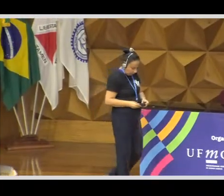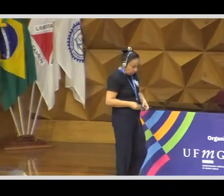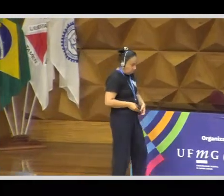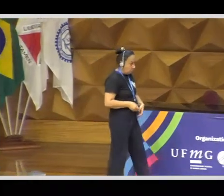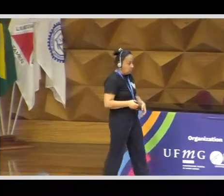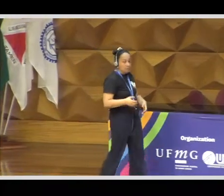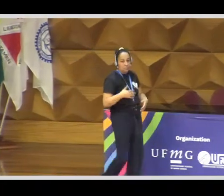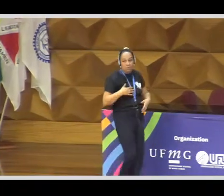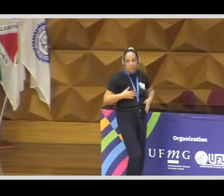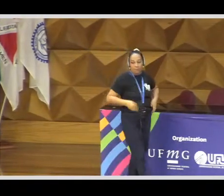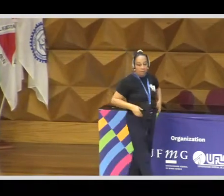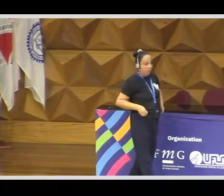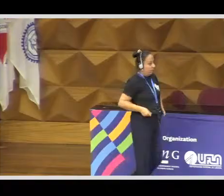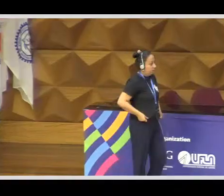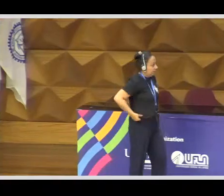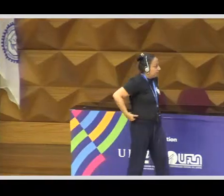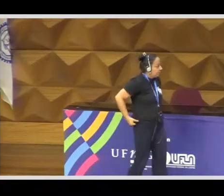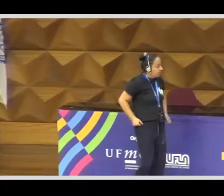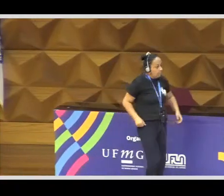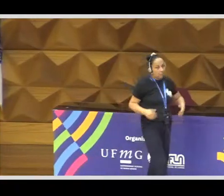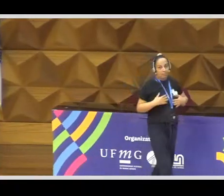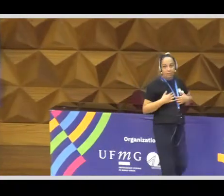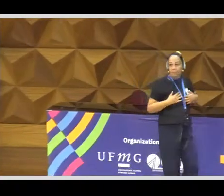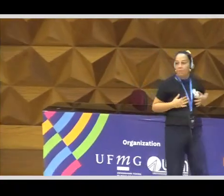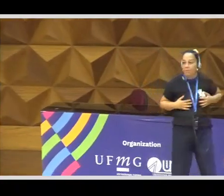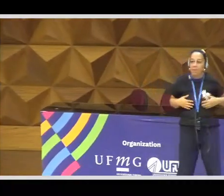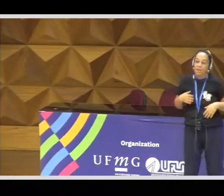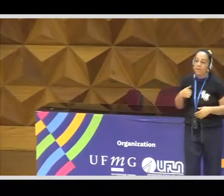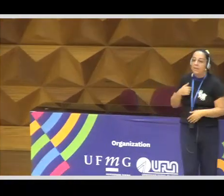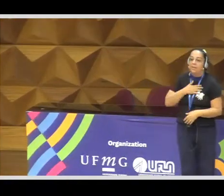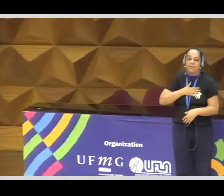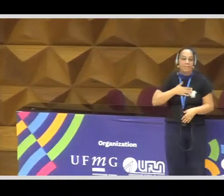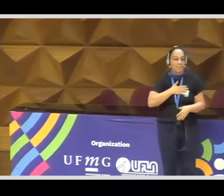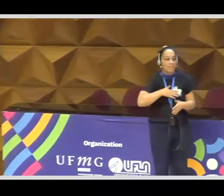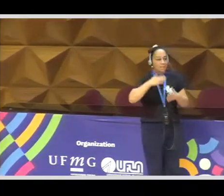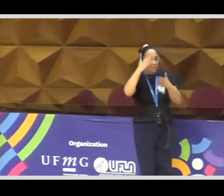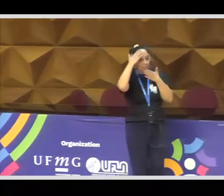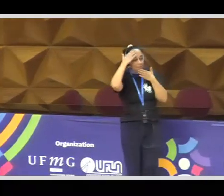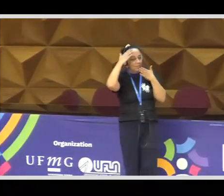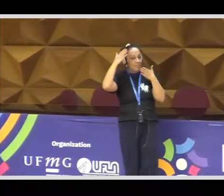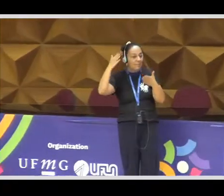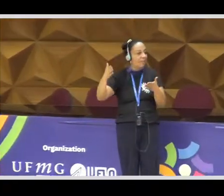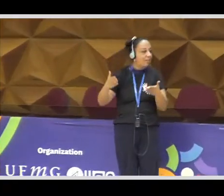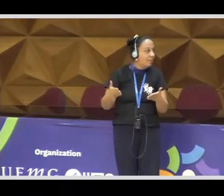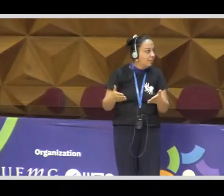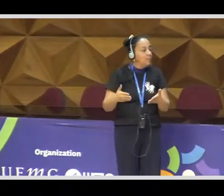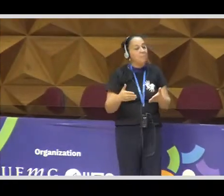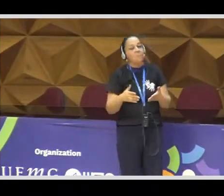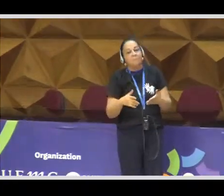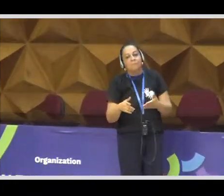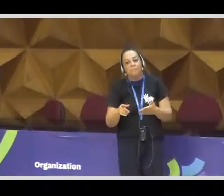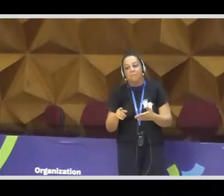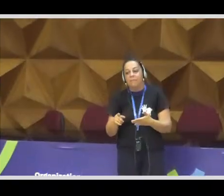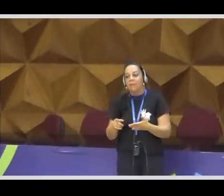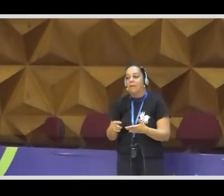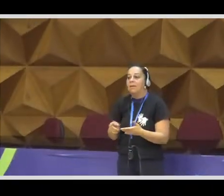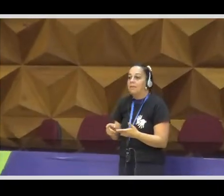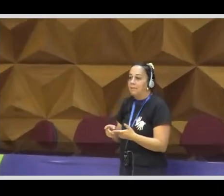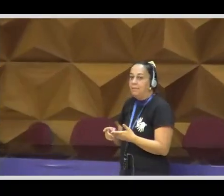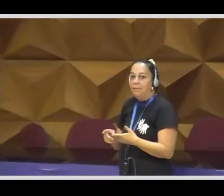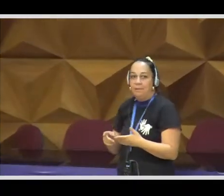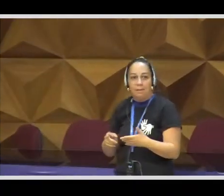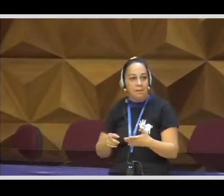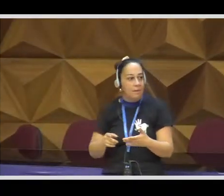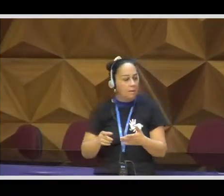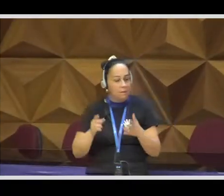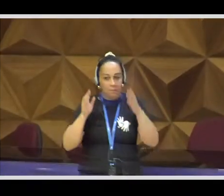the efforts, the double, triple, many efforts he's doing for delivering these keynotes. We know that it's